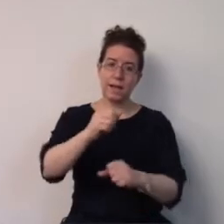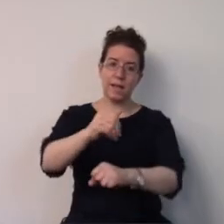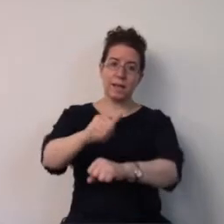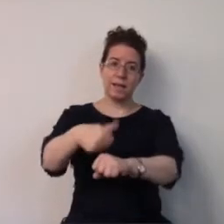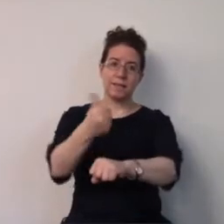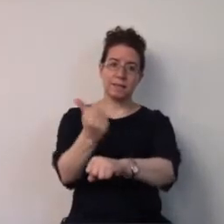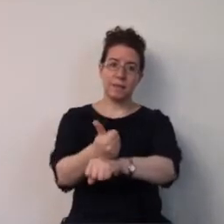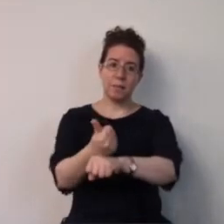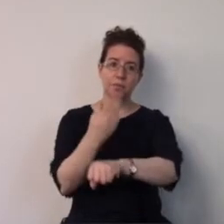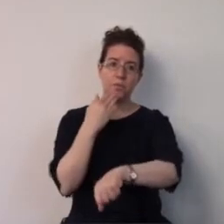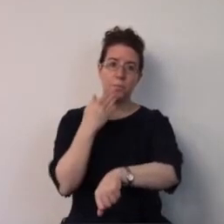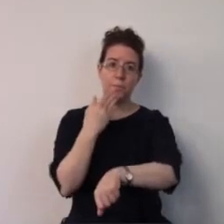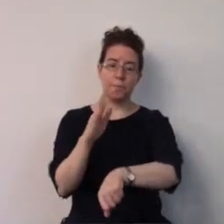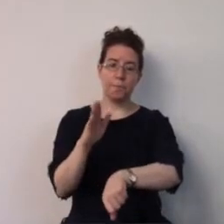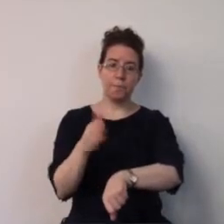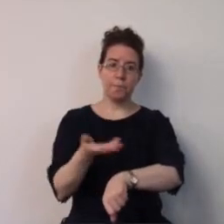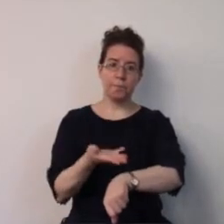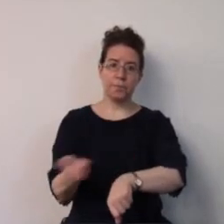your attitudes.